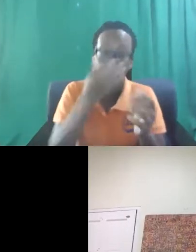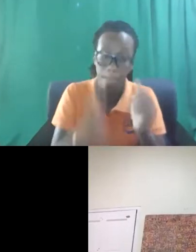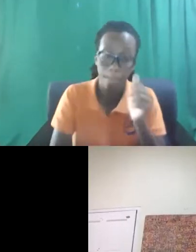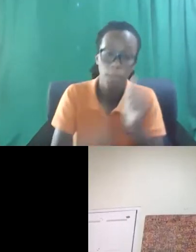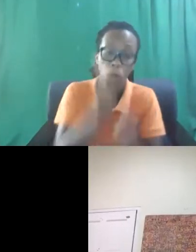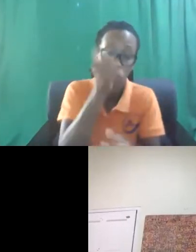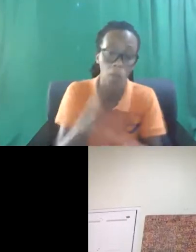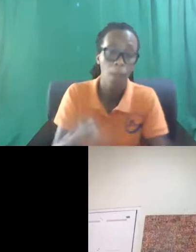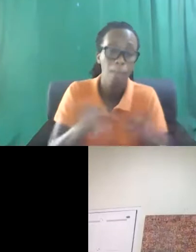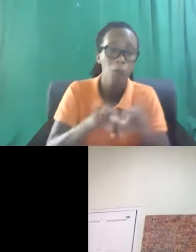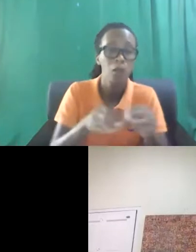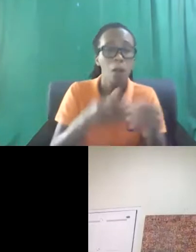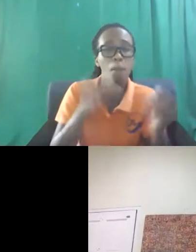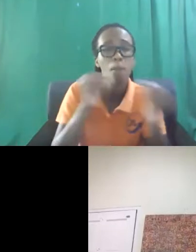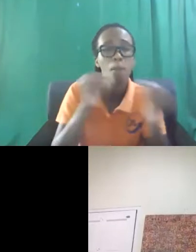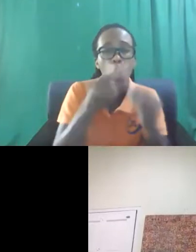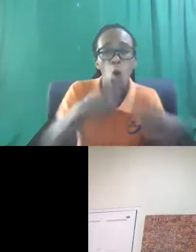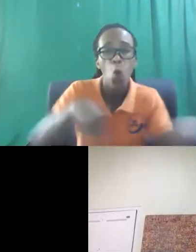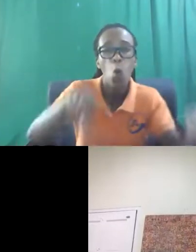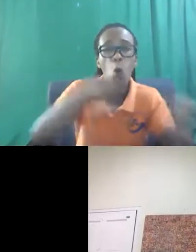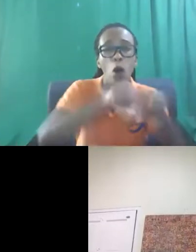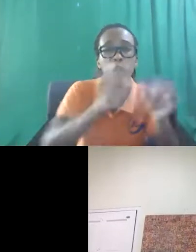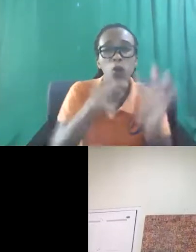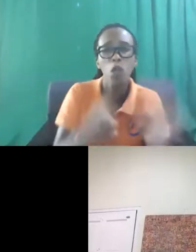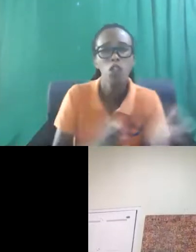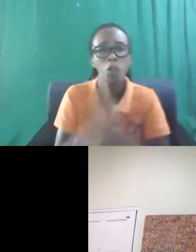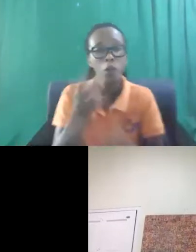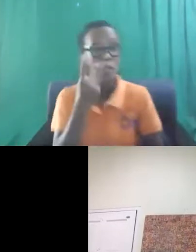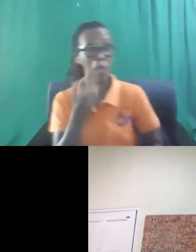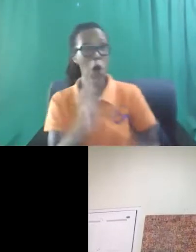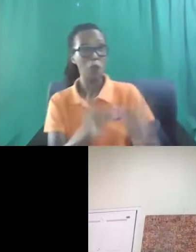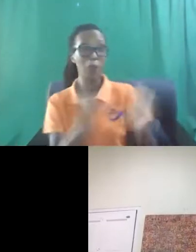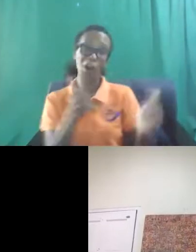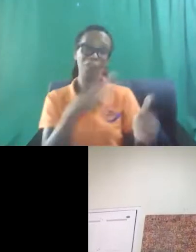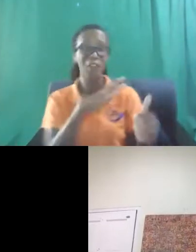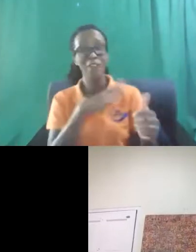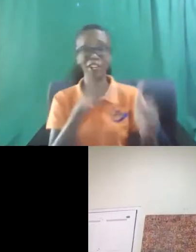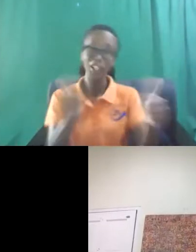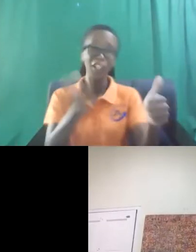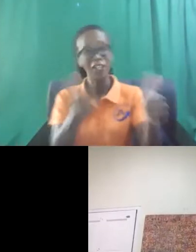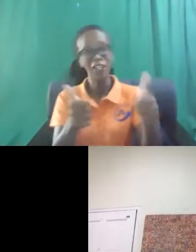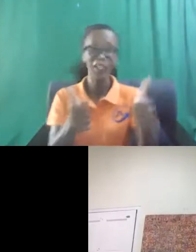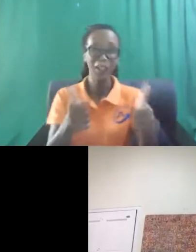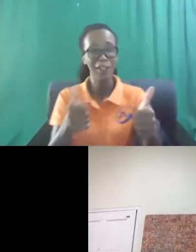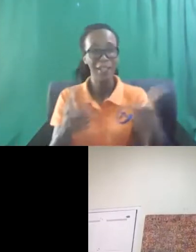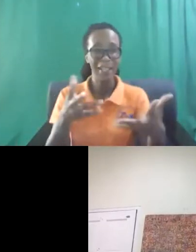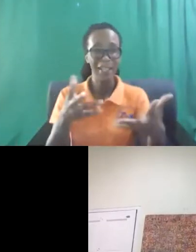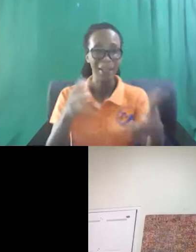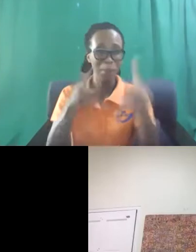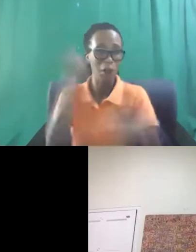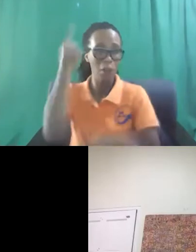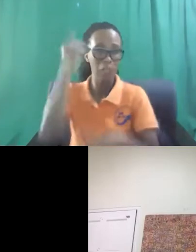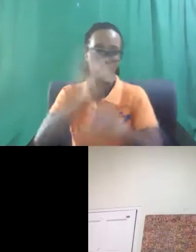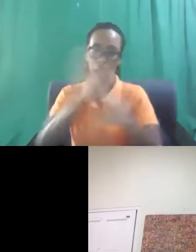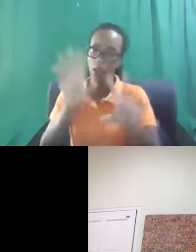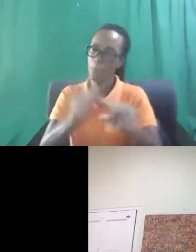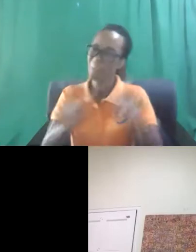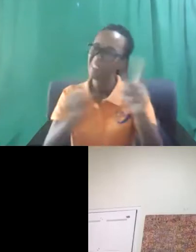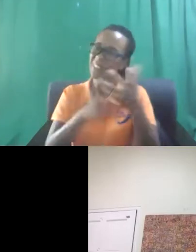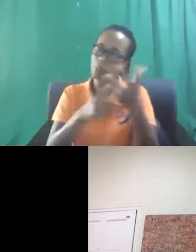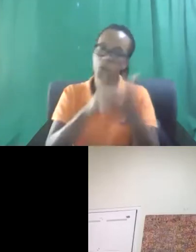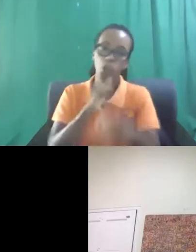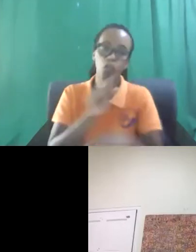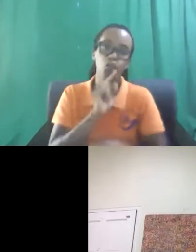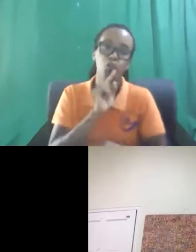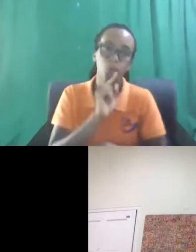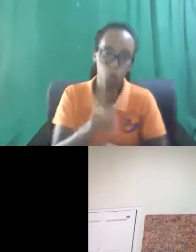interpreters. I think sometimes people see, oh, there's an interpreter on the TV, that means it must be accessible, but it's not necessarily. No, It might be